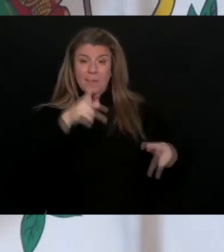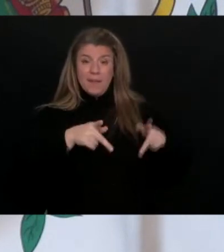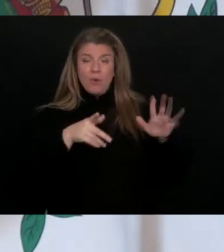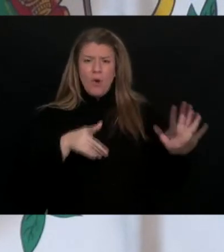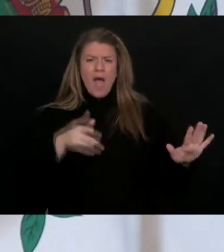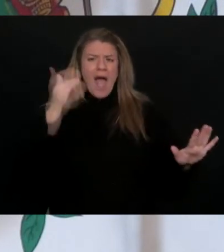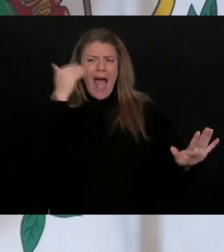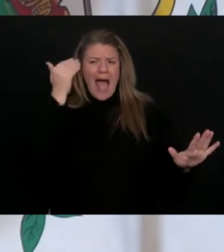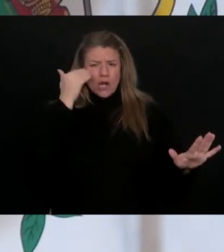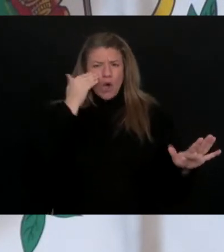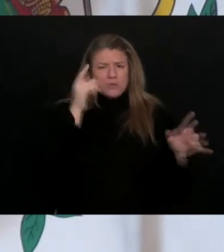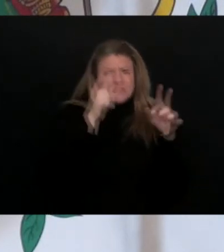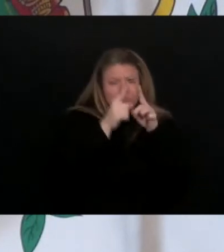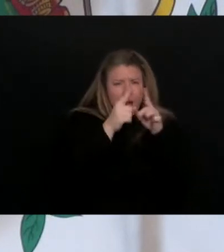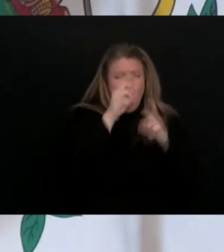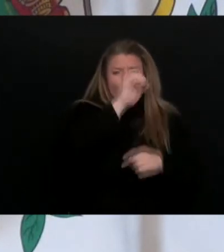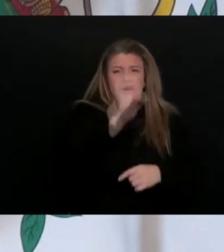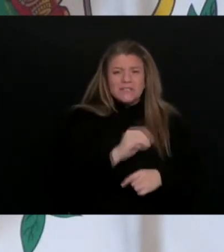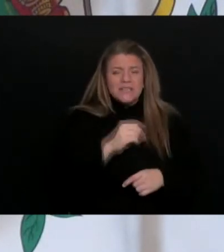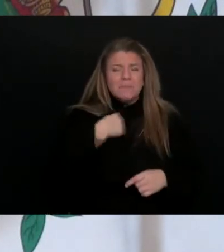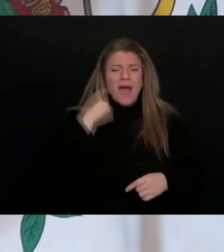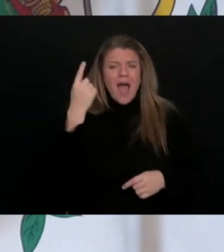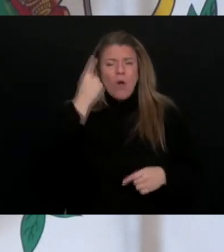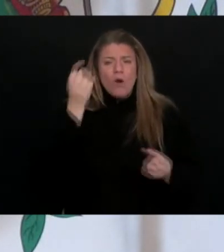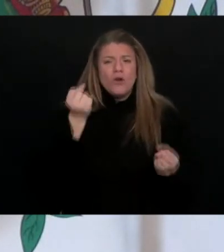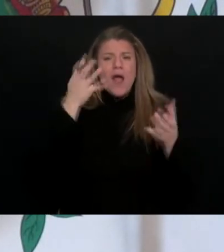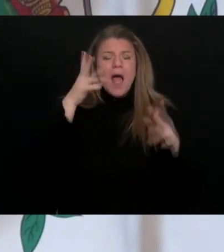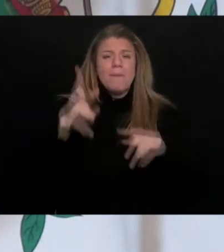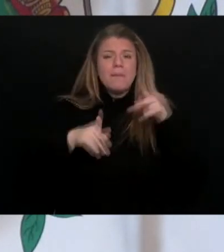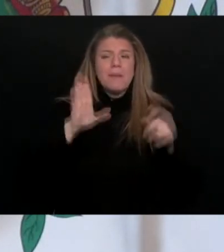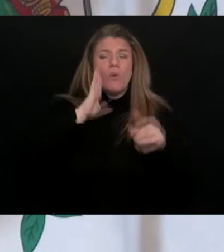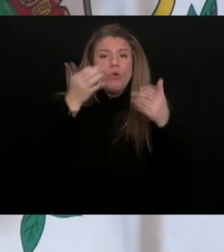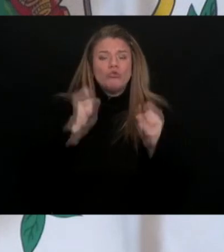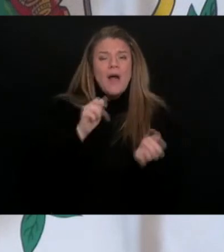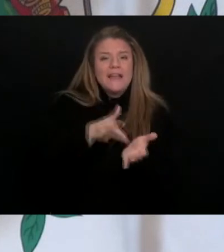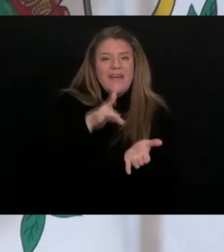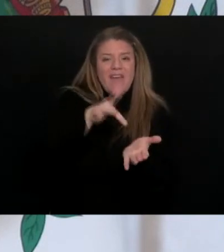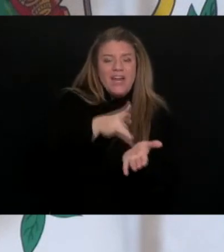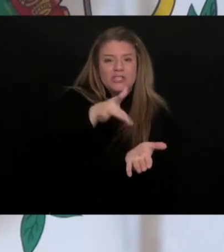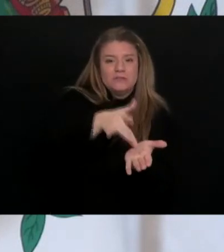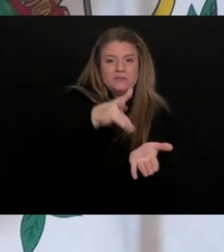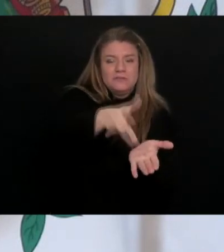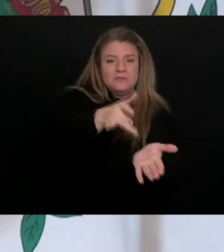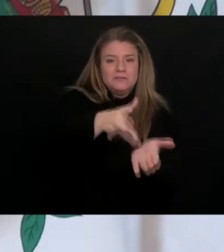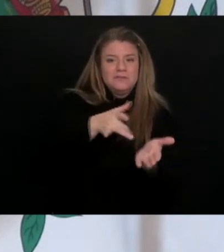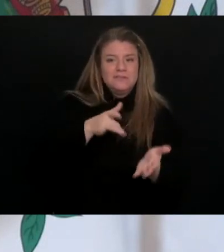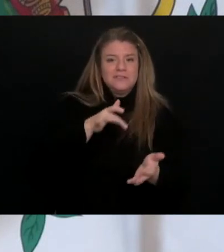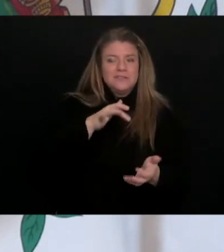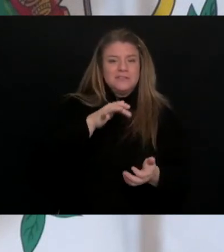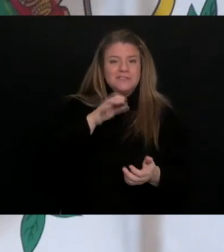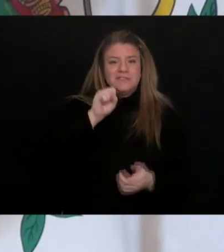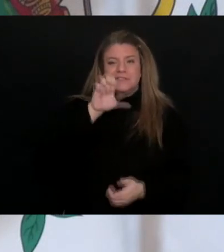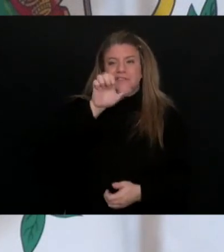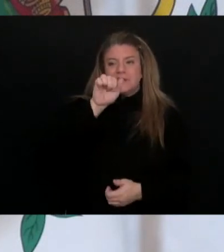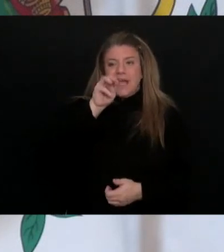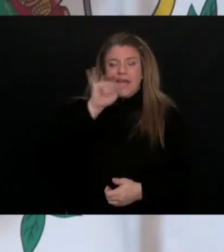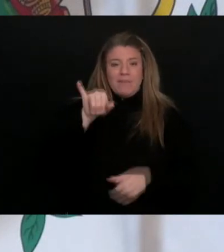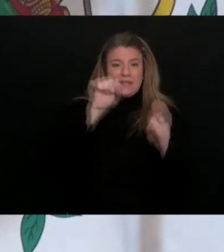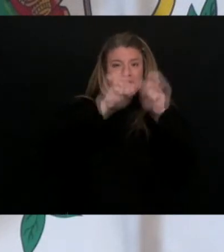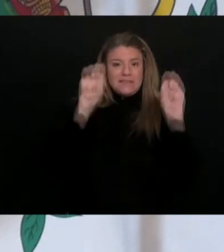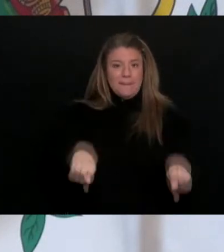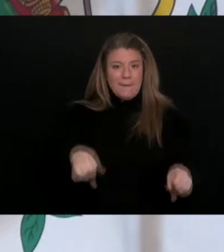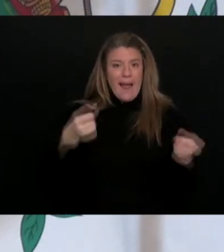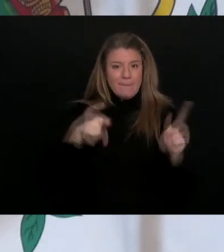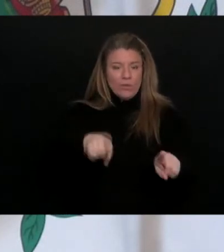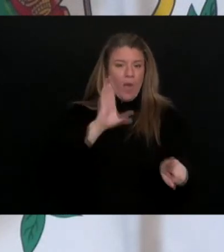very small percentage, I wonder how many people are going to try to take advantage and scam the system. And so with all